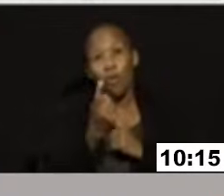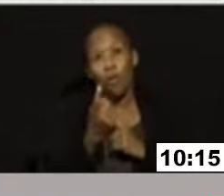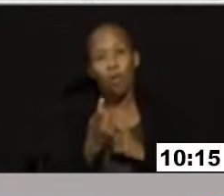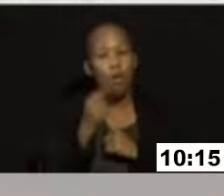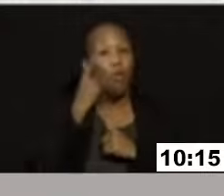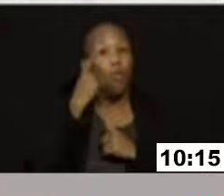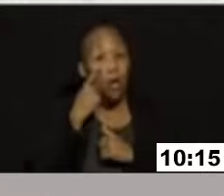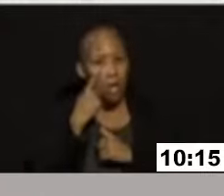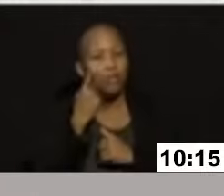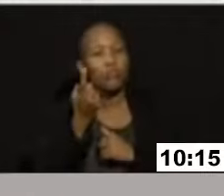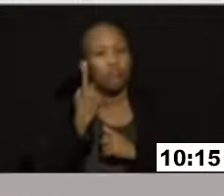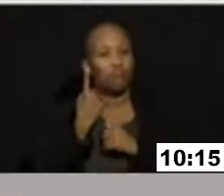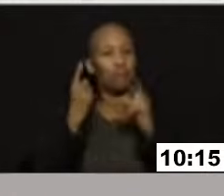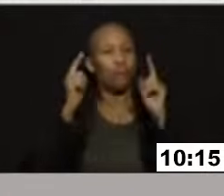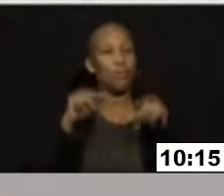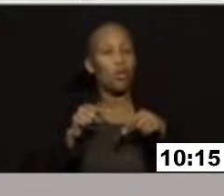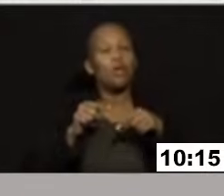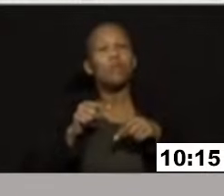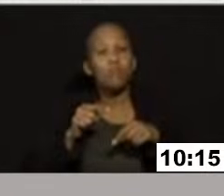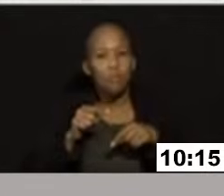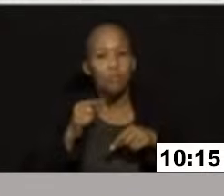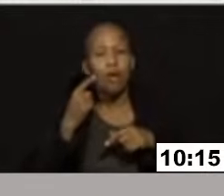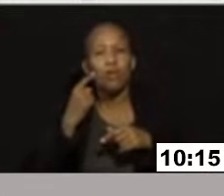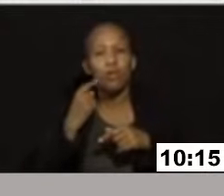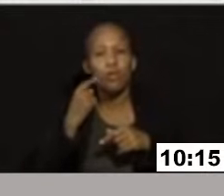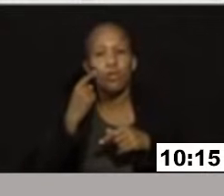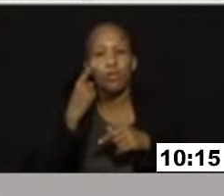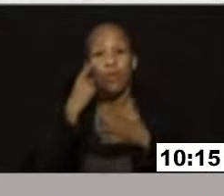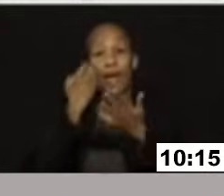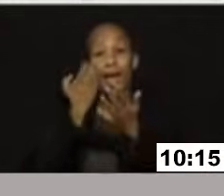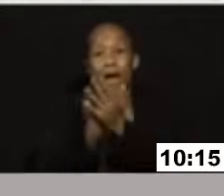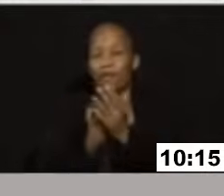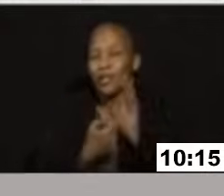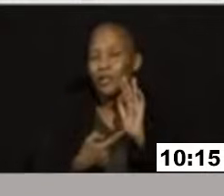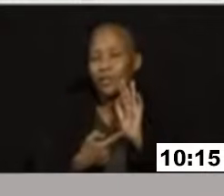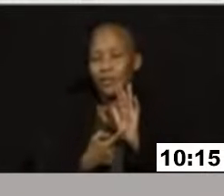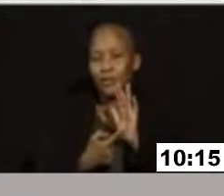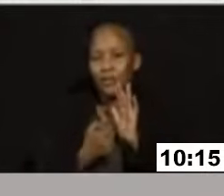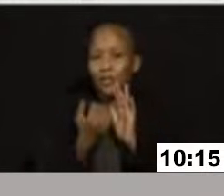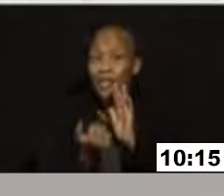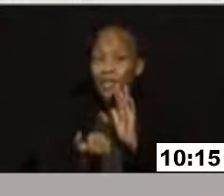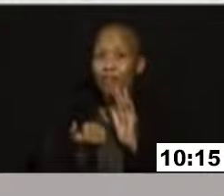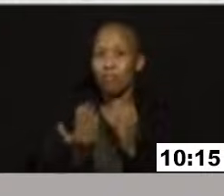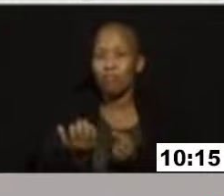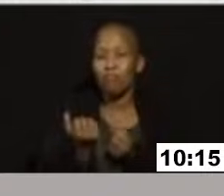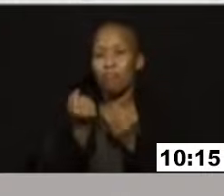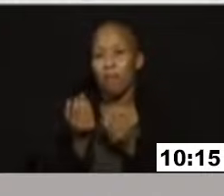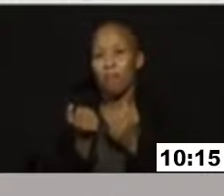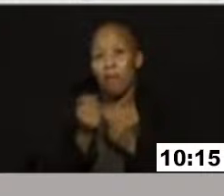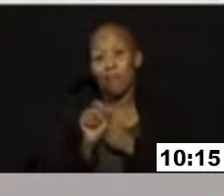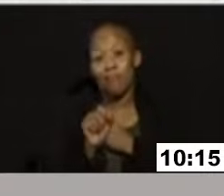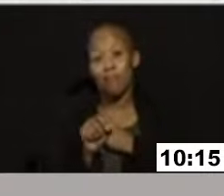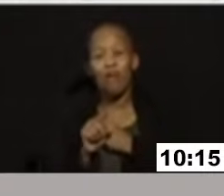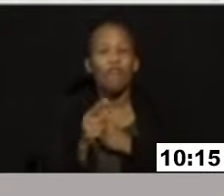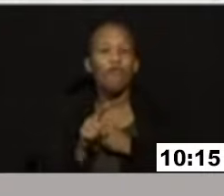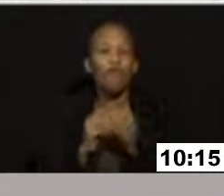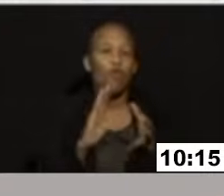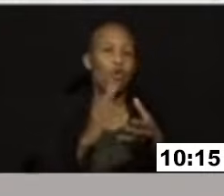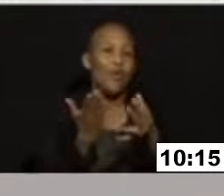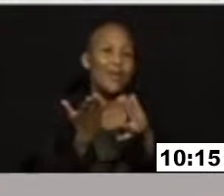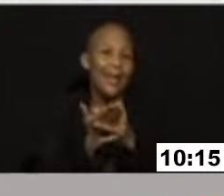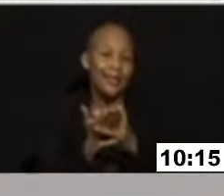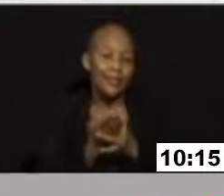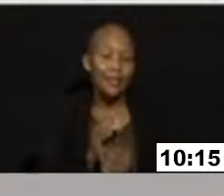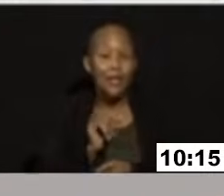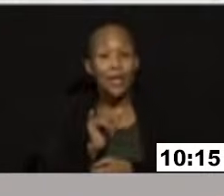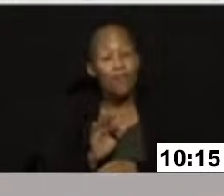evidence, or to give, in this case, the implicated persons, if there